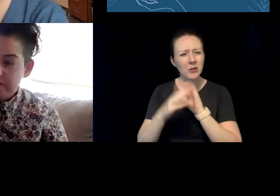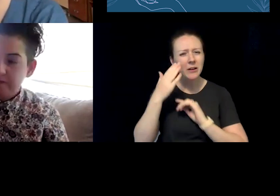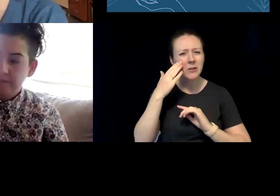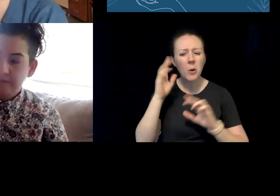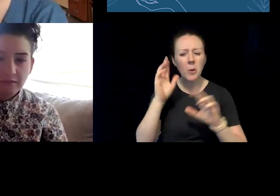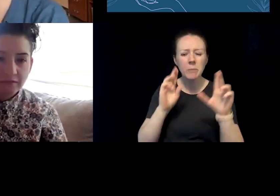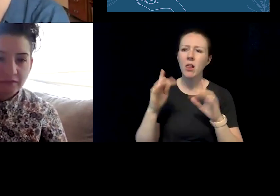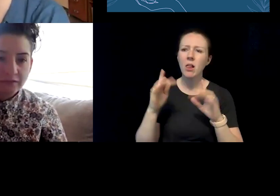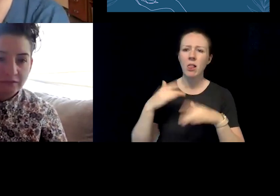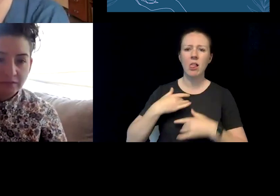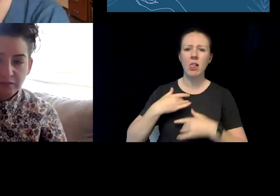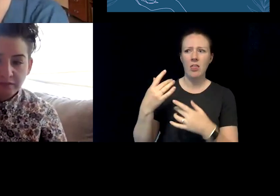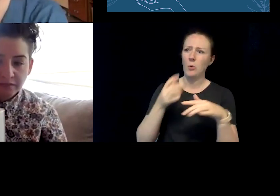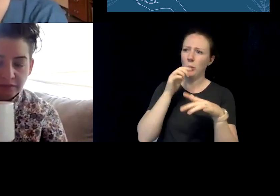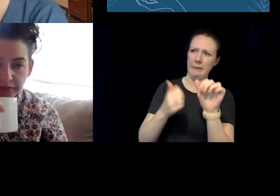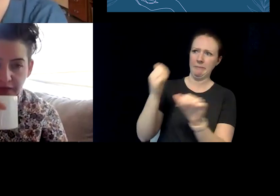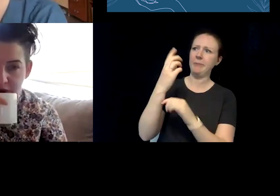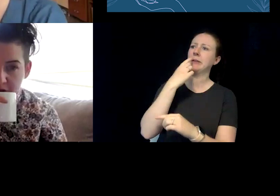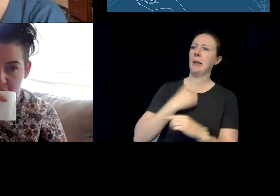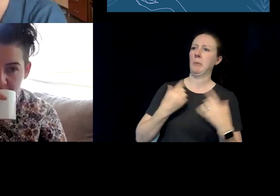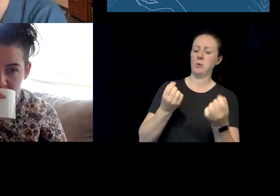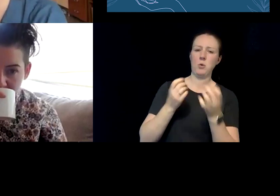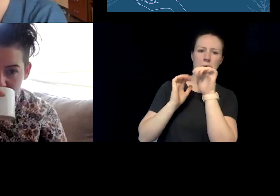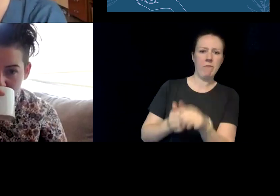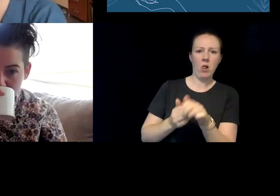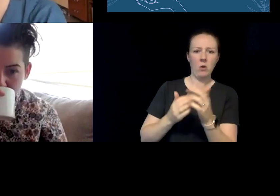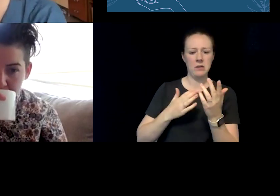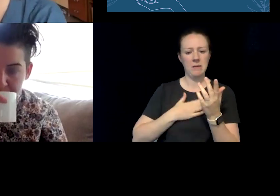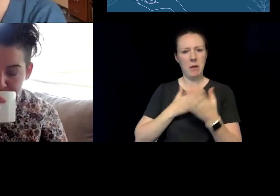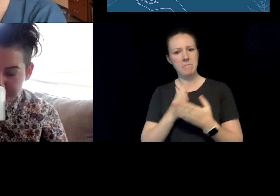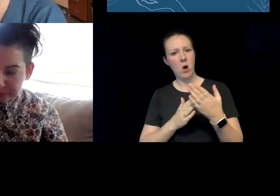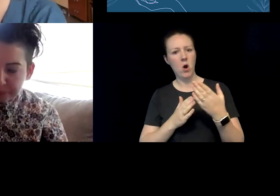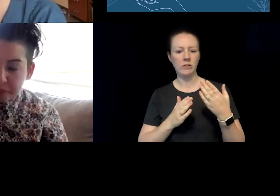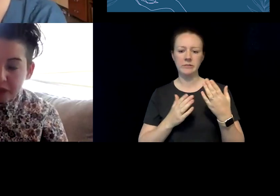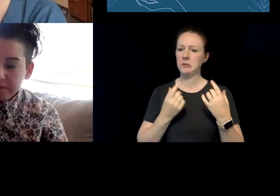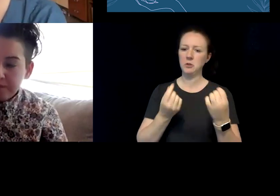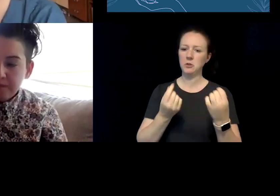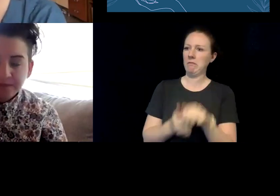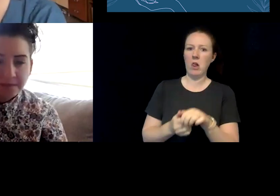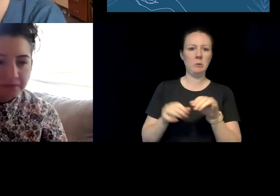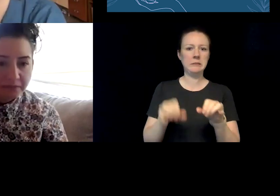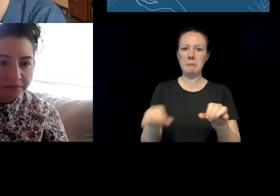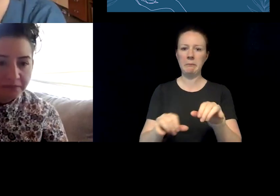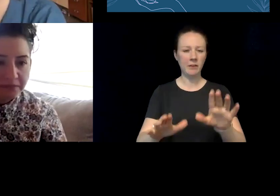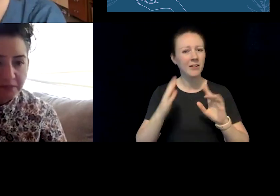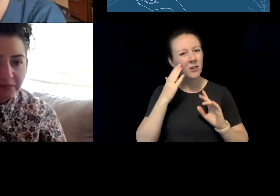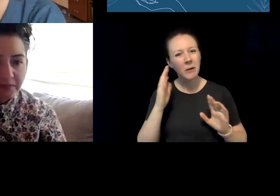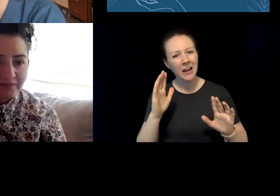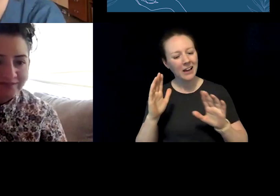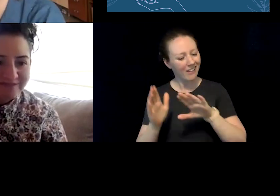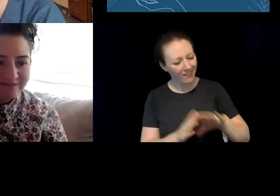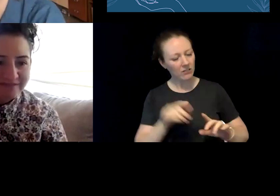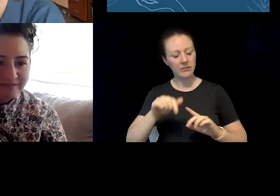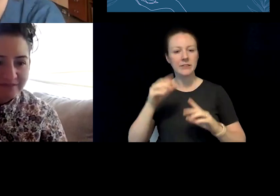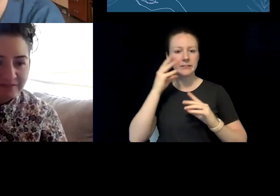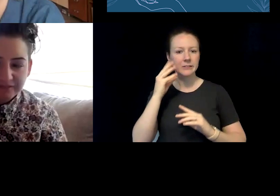and you just do your, you know, fill in your little part of the equation. You know, this particular experience just kind of